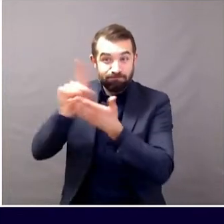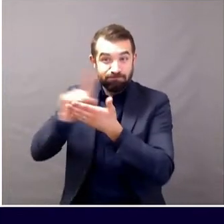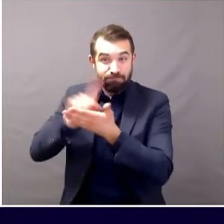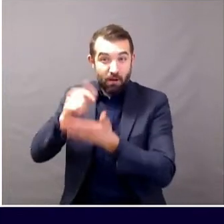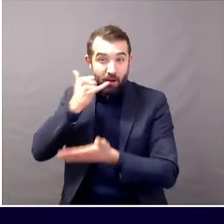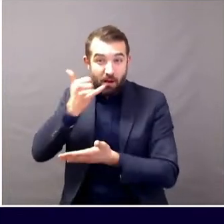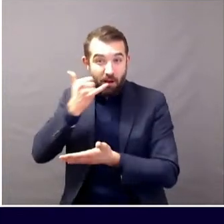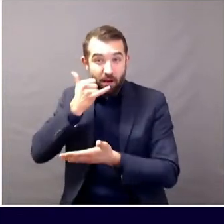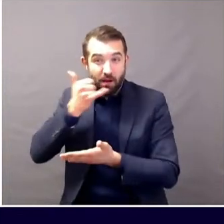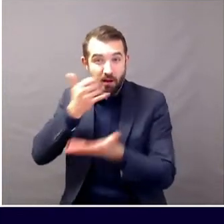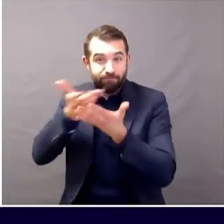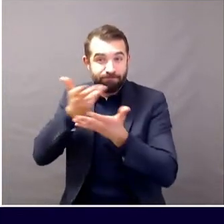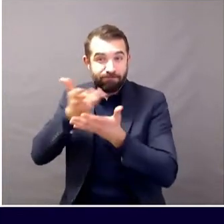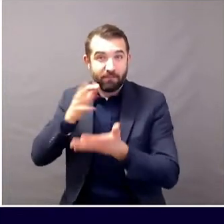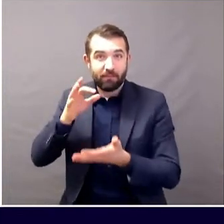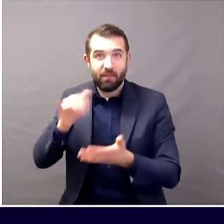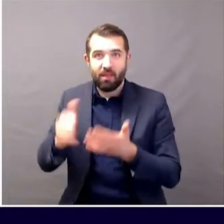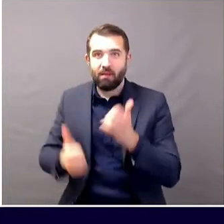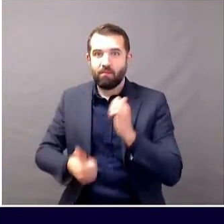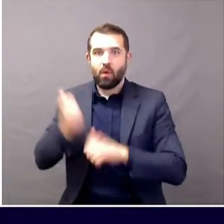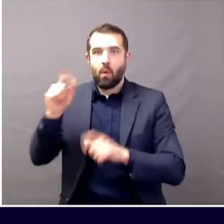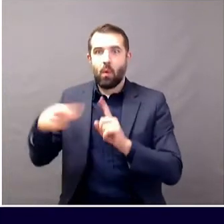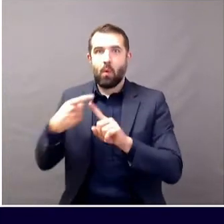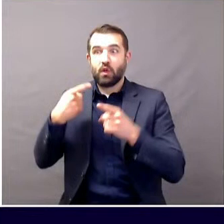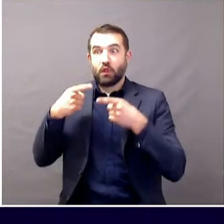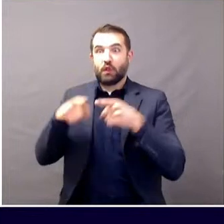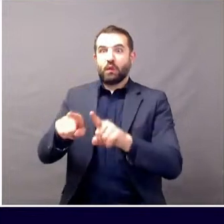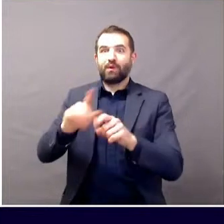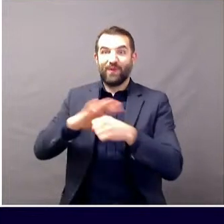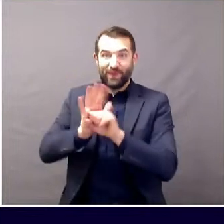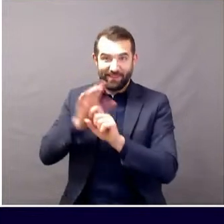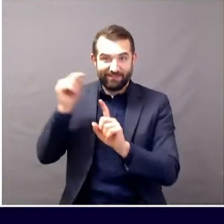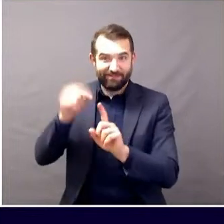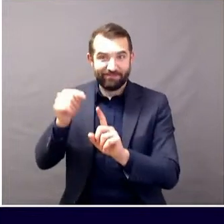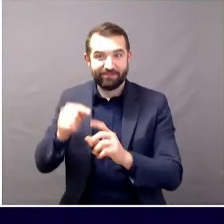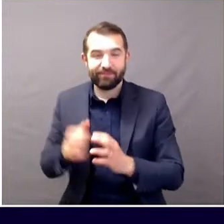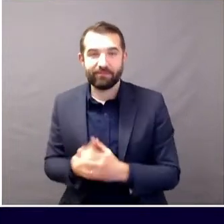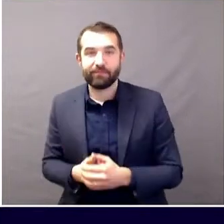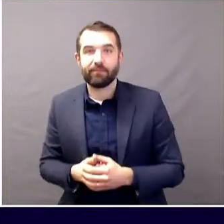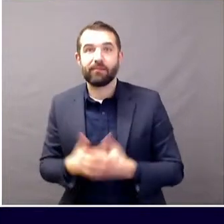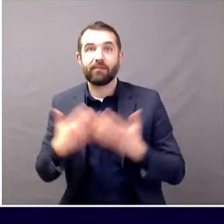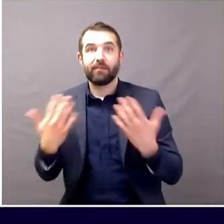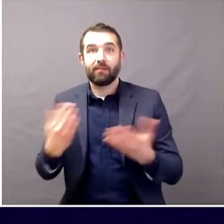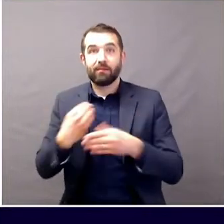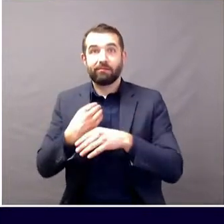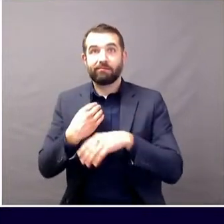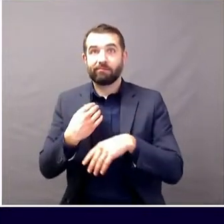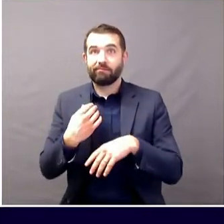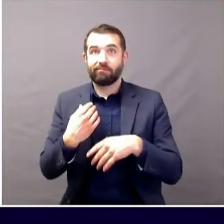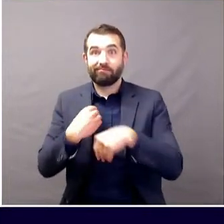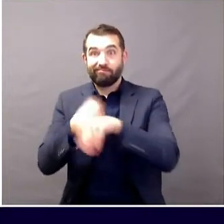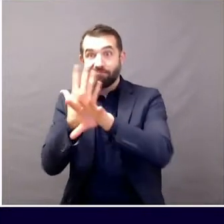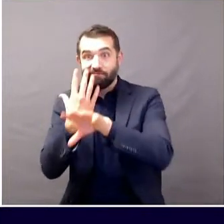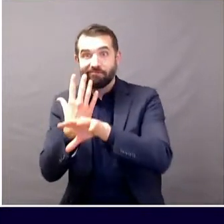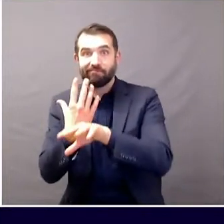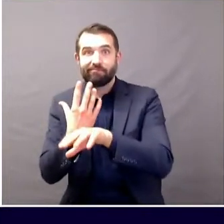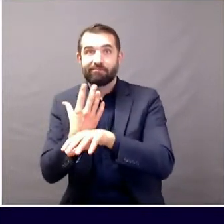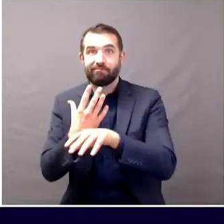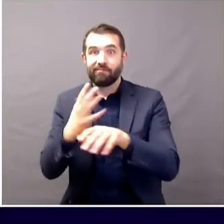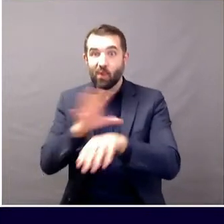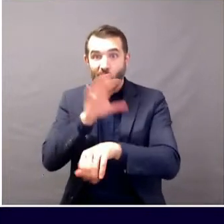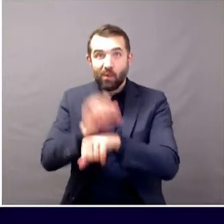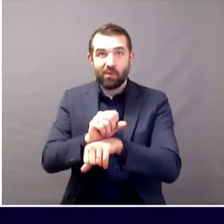the pandemic. So services remain available. It may be challenging for people who are used to kind of walking in